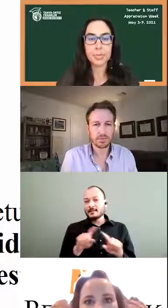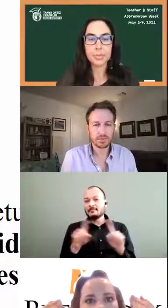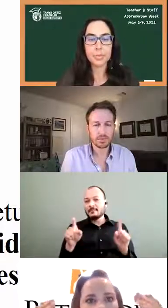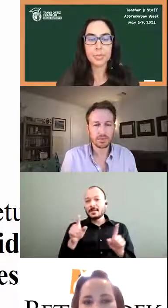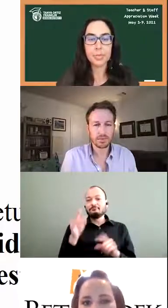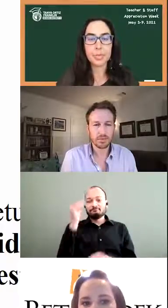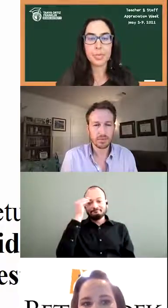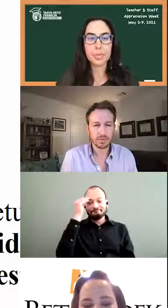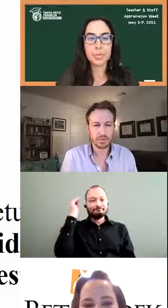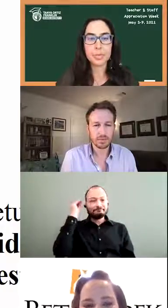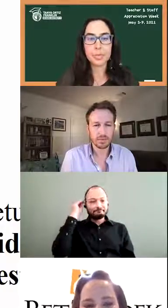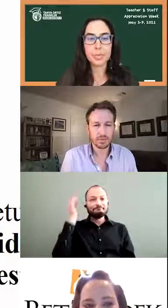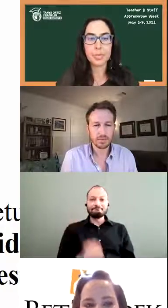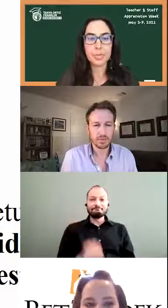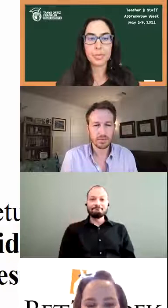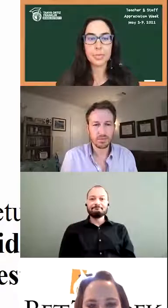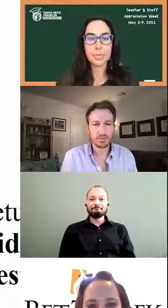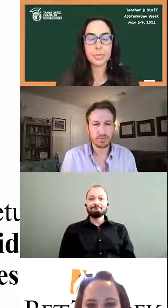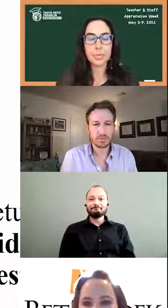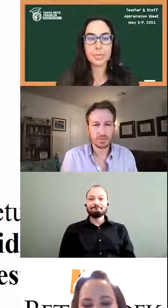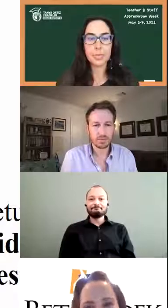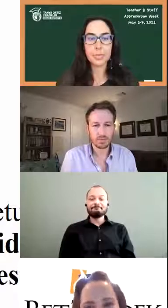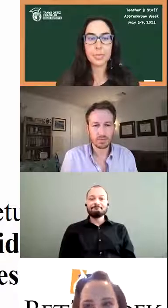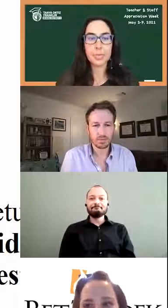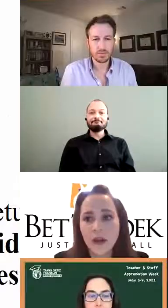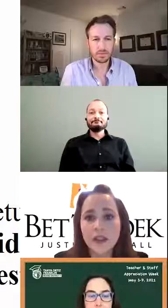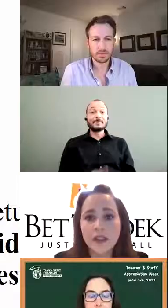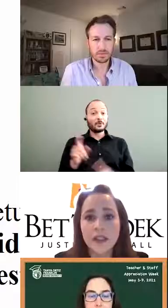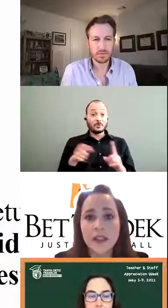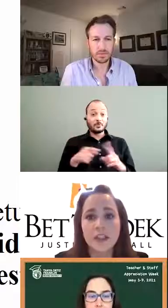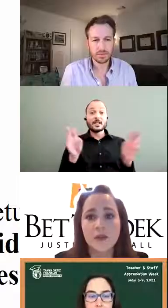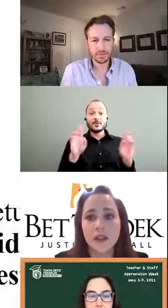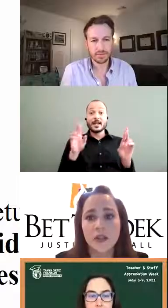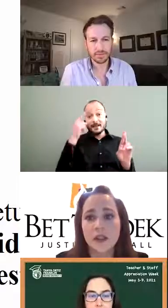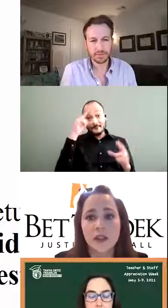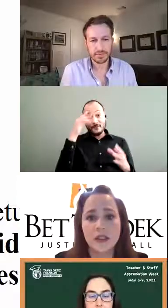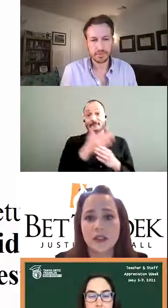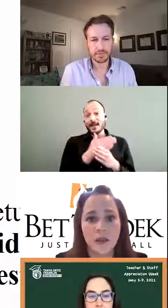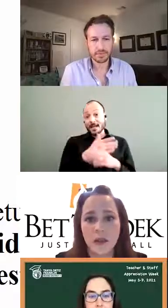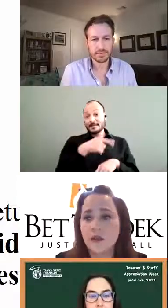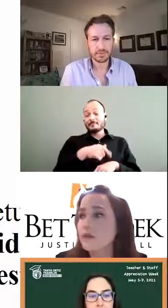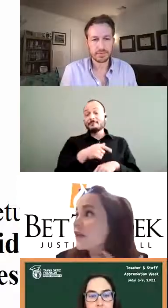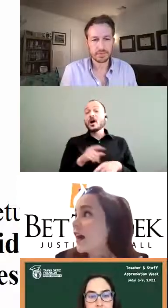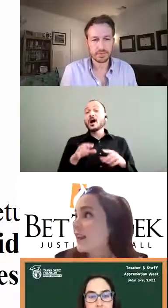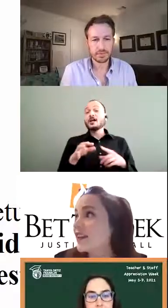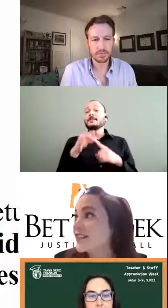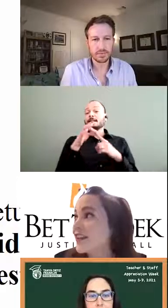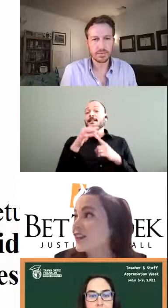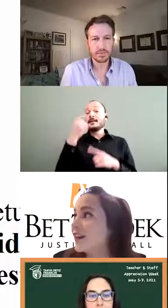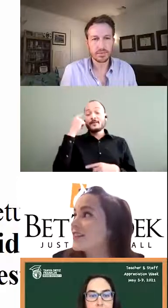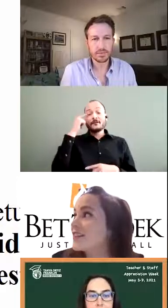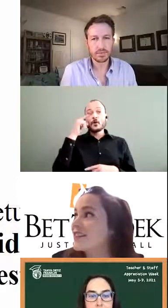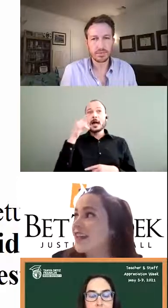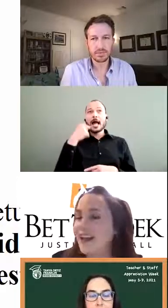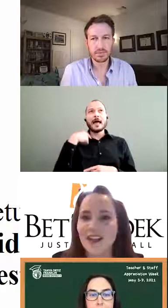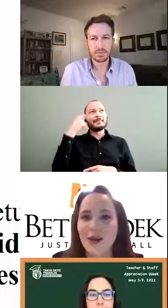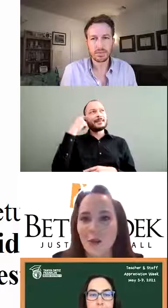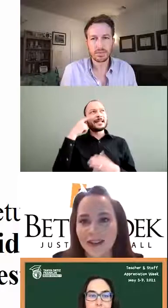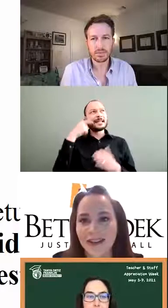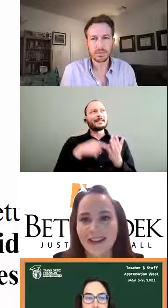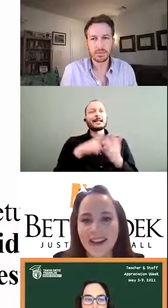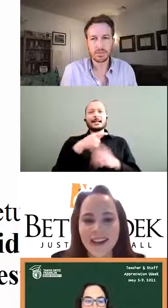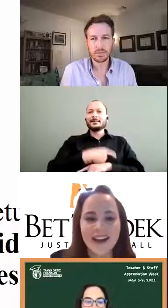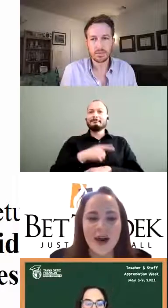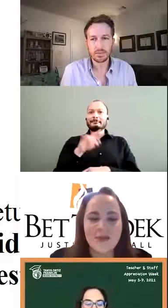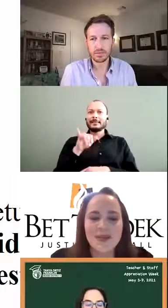mind when you're getting ready for the filing season, and especially since it's coming, I think the deadline is, in like a